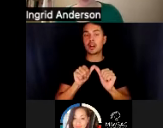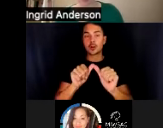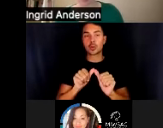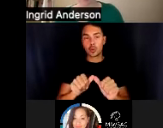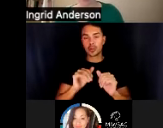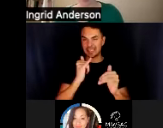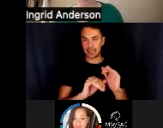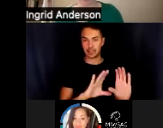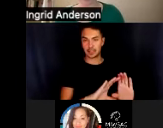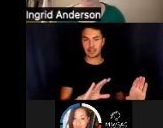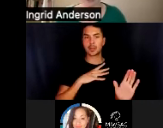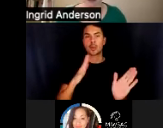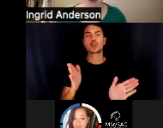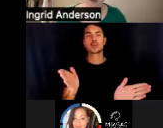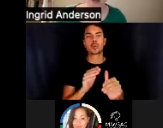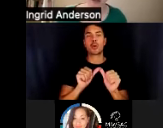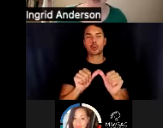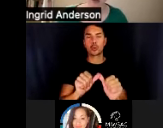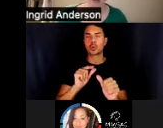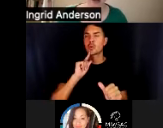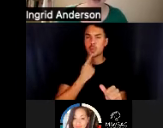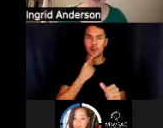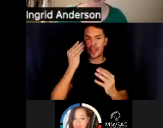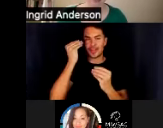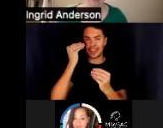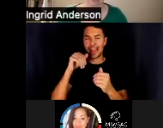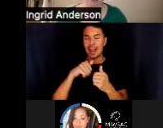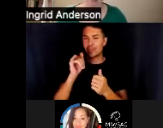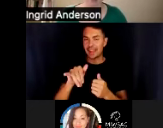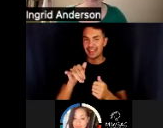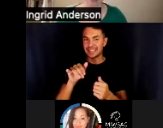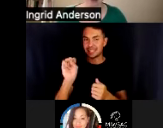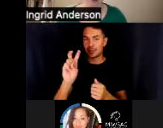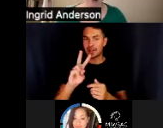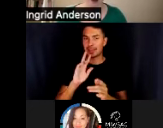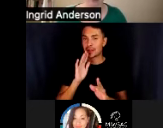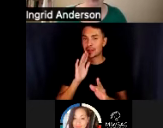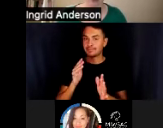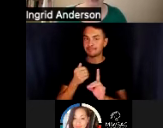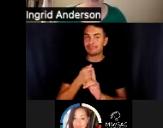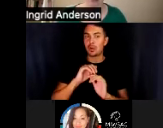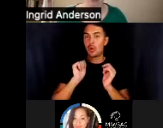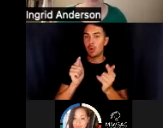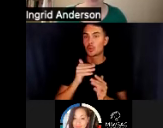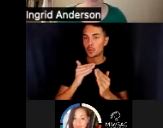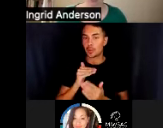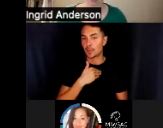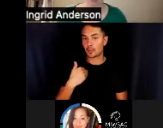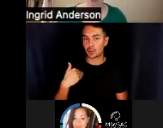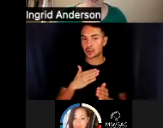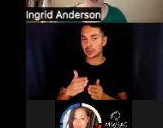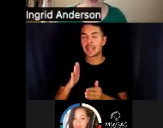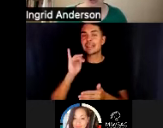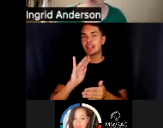thinking about what a system's response to sexual violence looks like and what is our opportunity